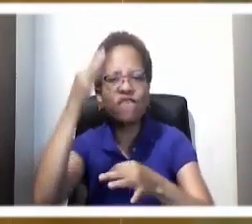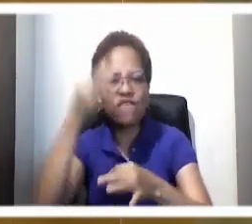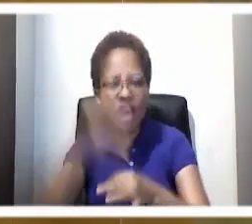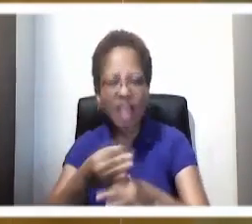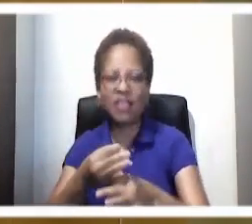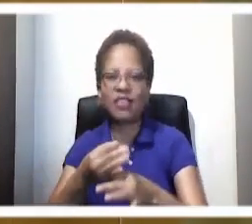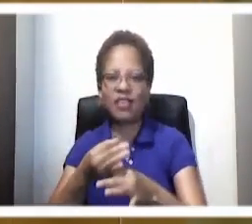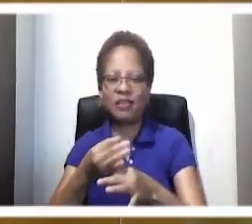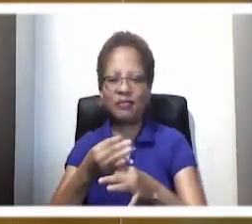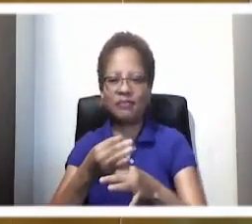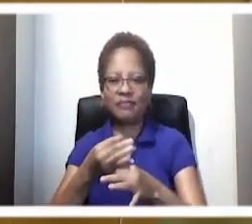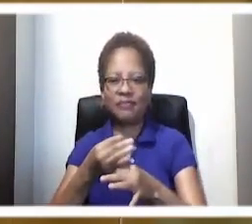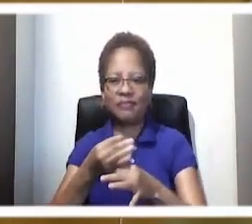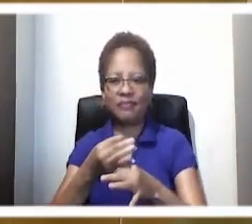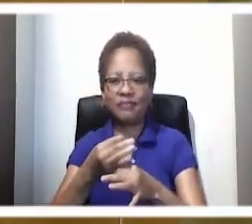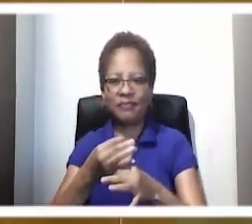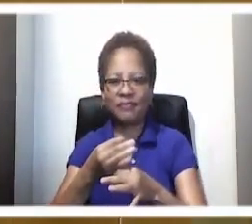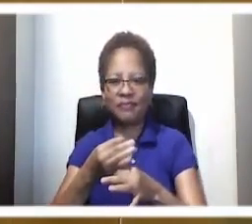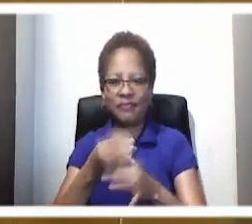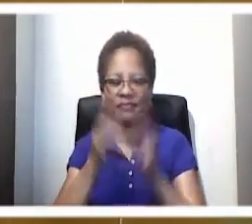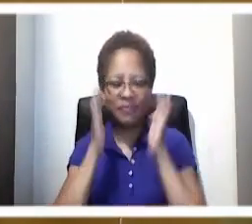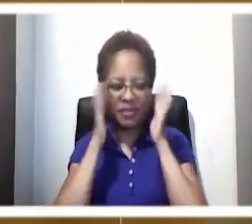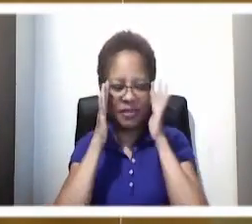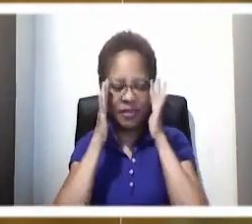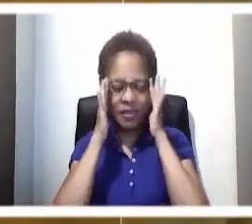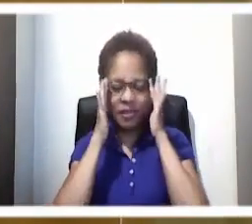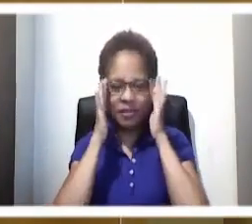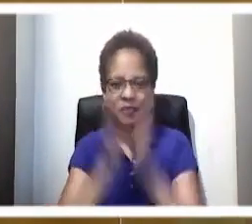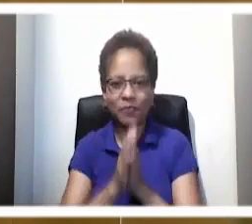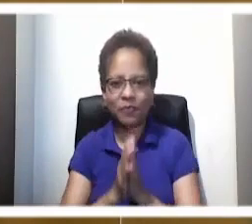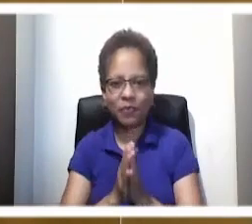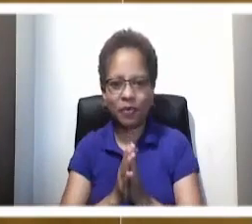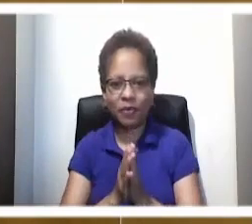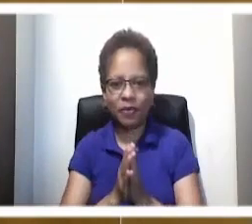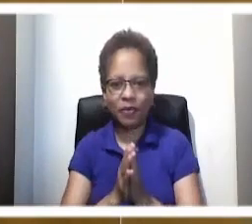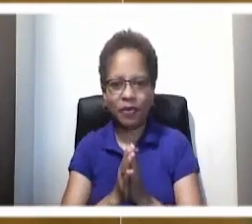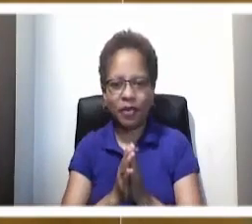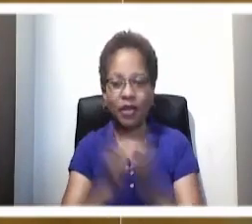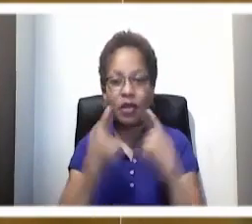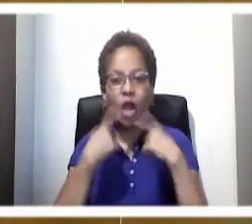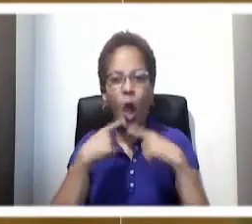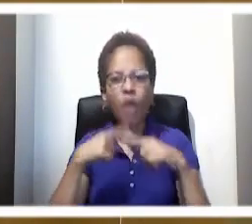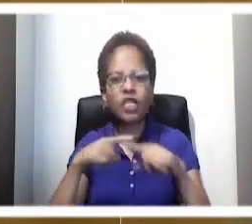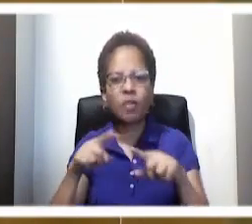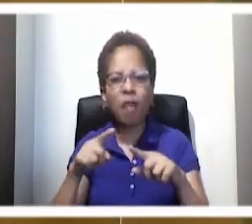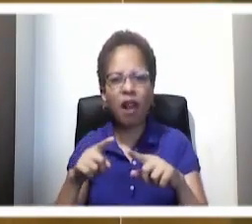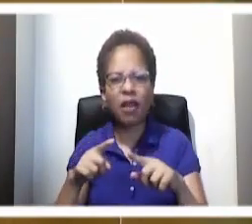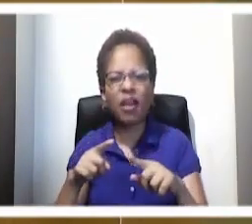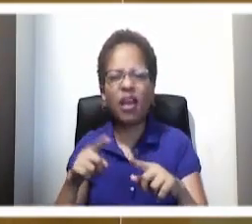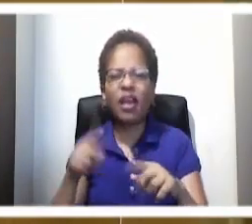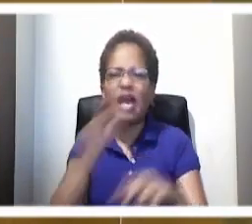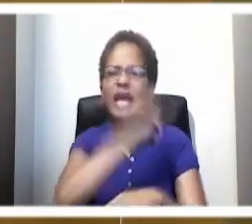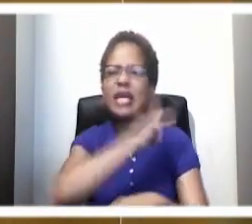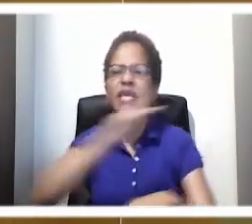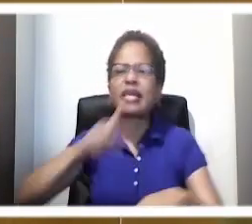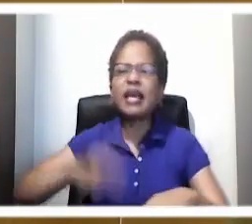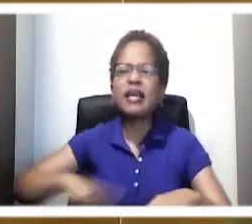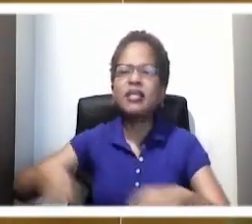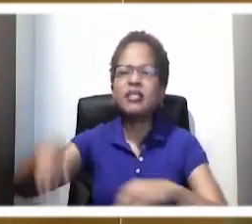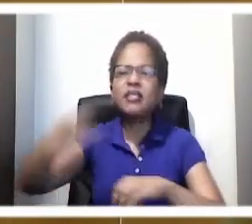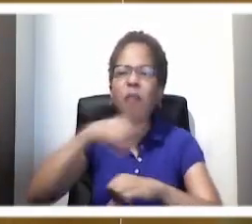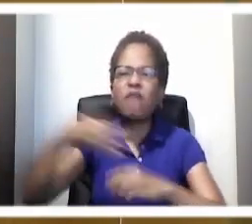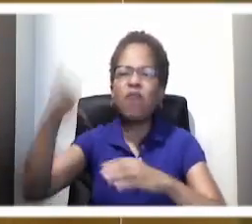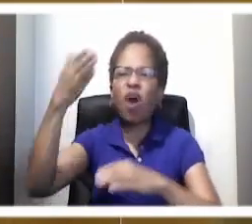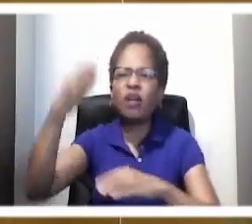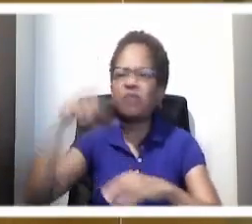God. And by the kingdom of God, Mark is not referring to a place. By the kingdom of God, Mark is referring